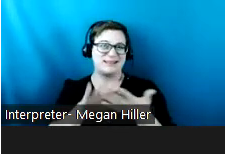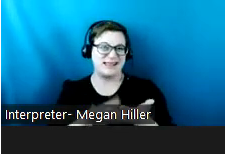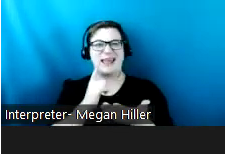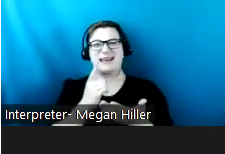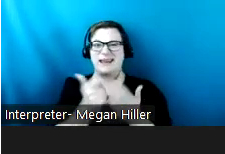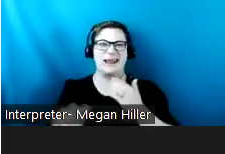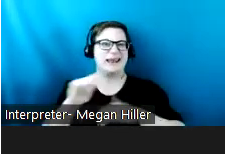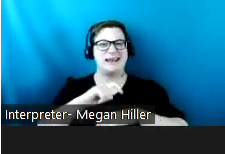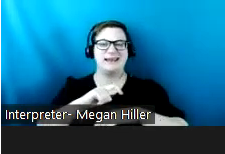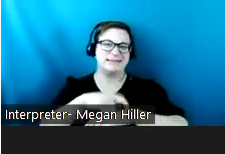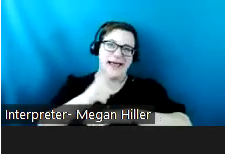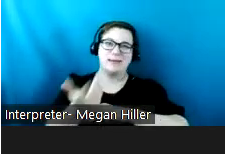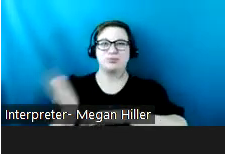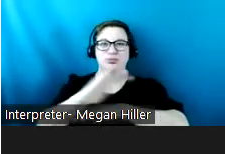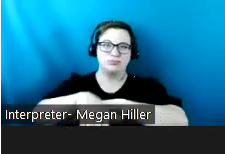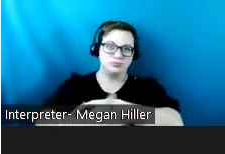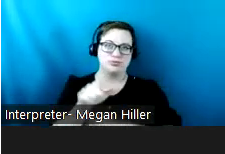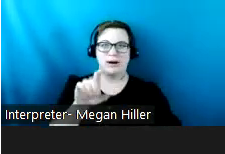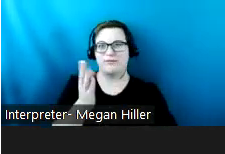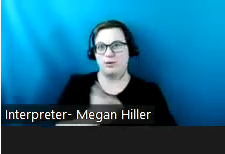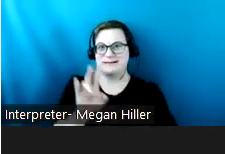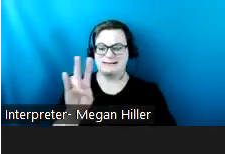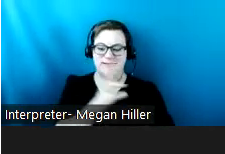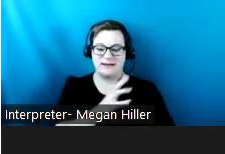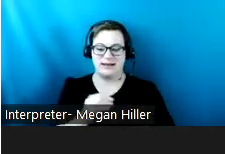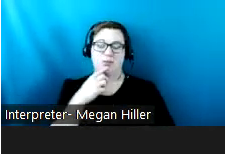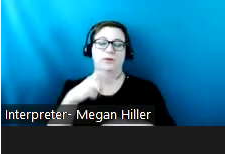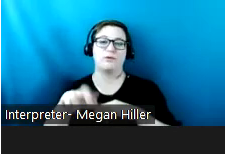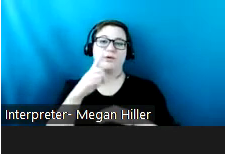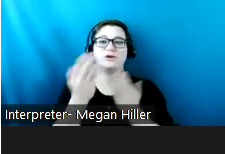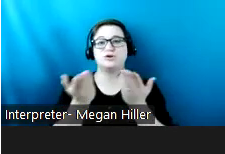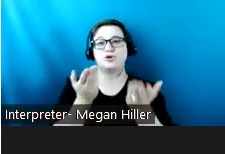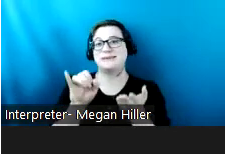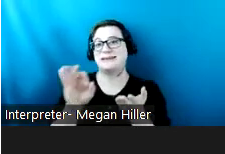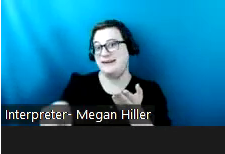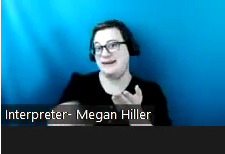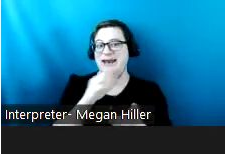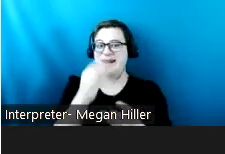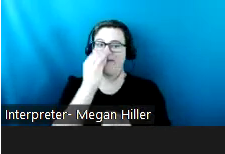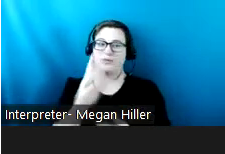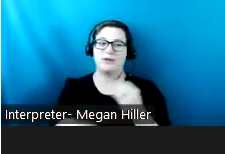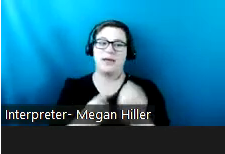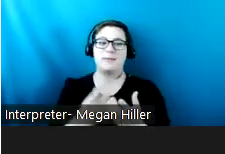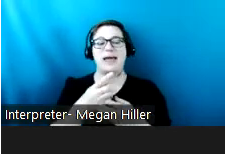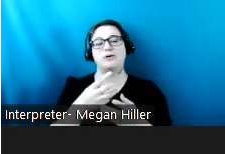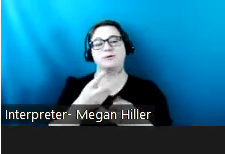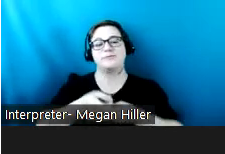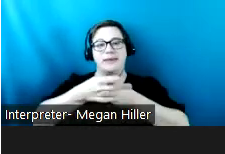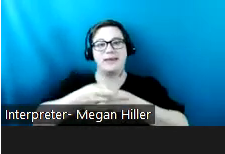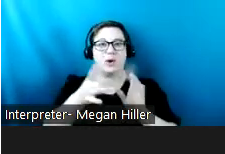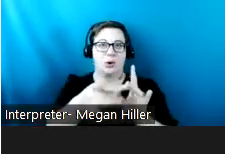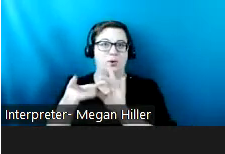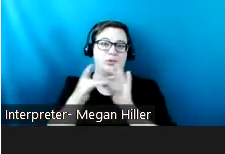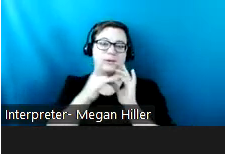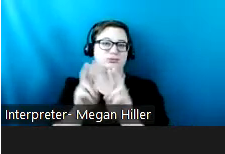24/7, referral to those services if needed, and information regarding care coordination or assessing needs in